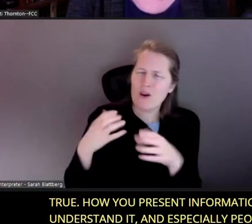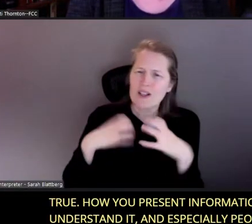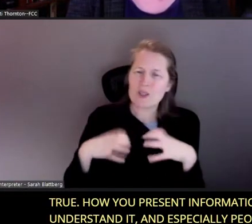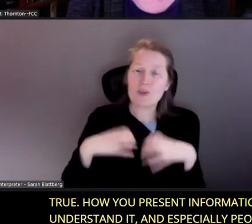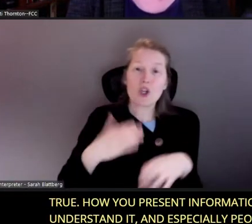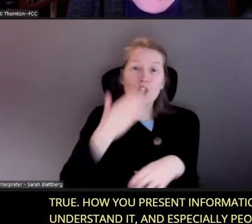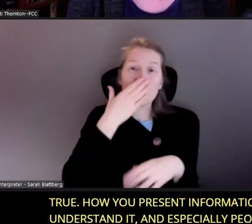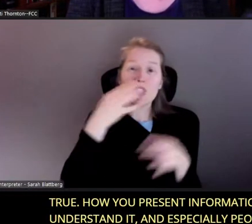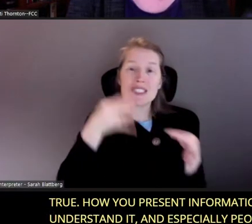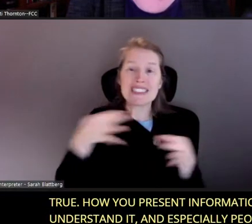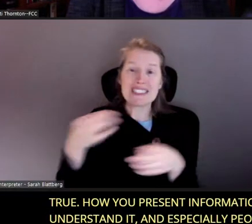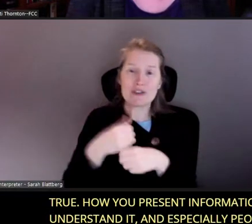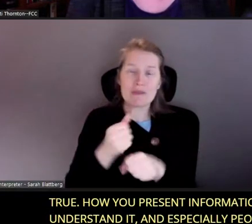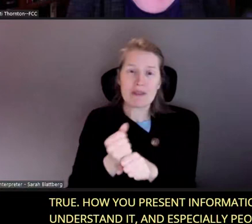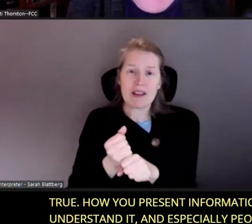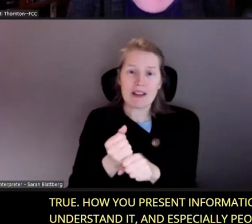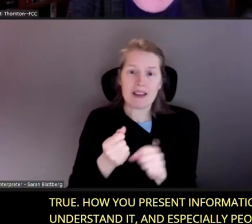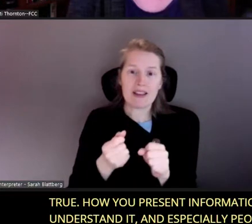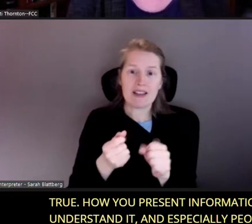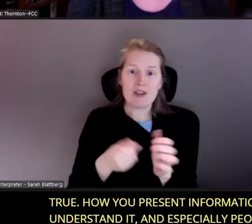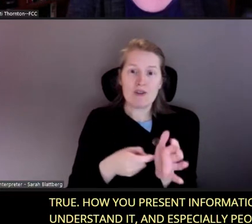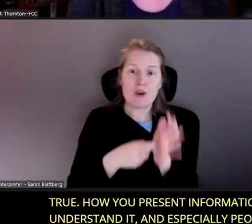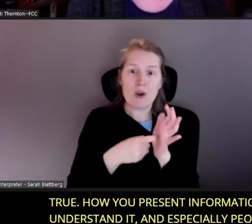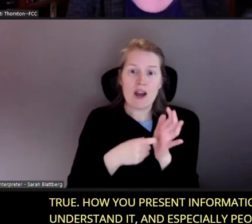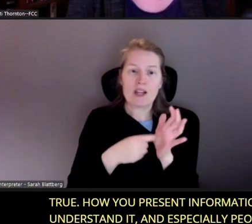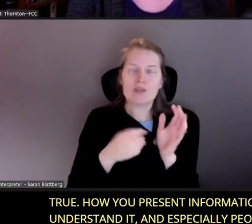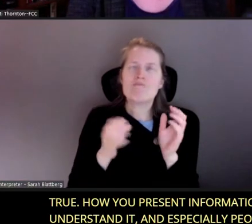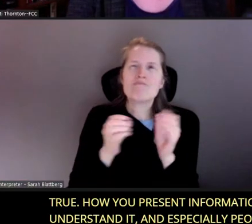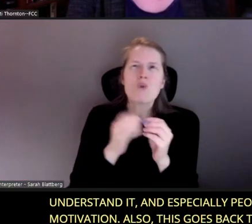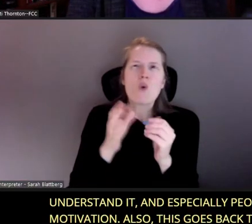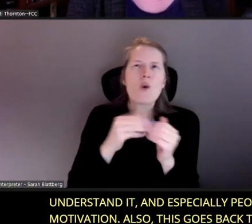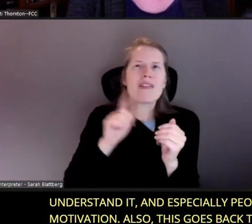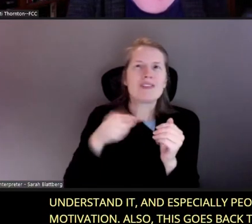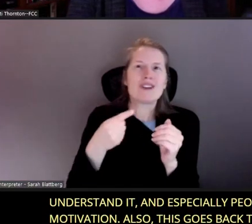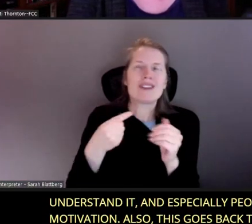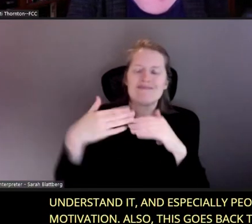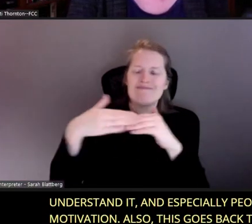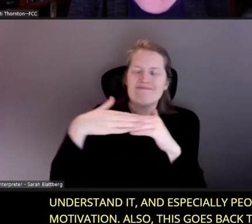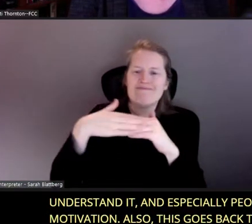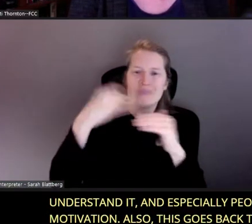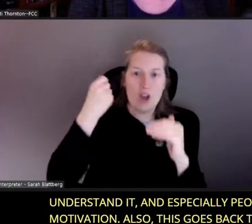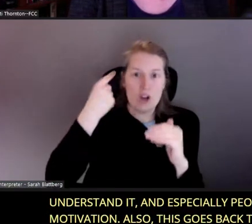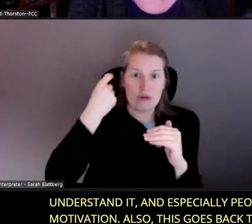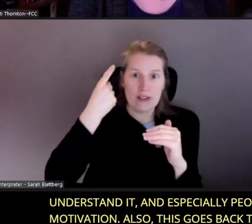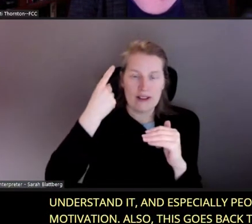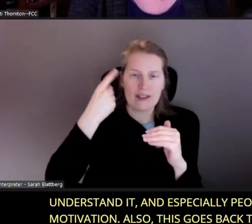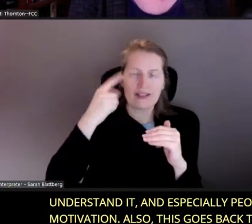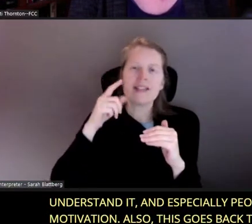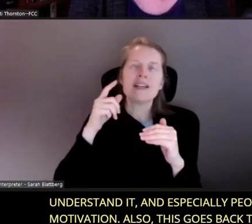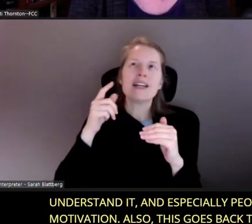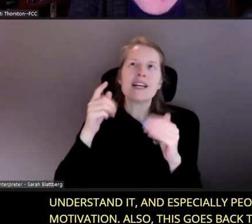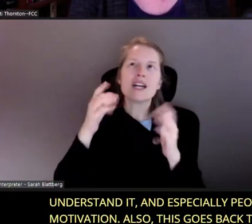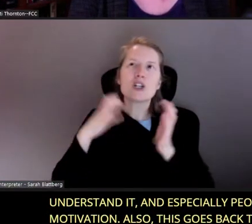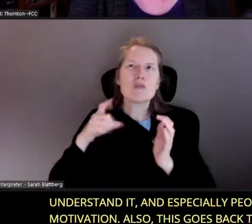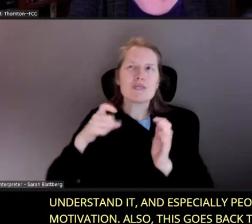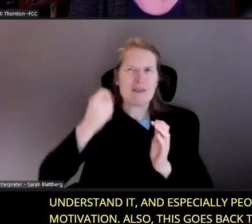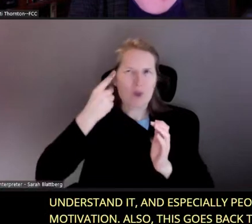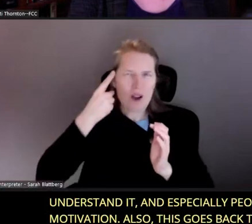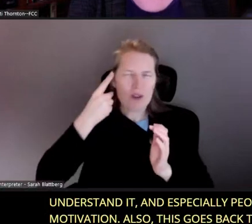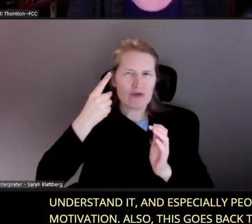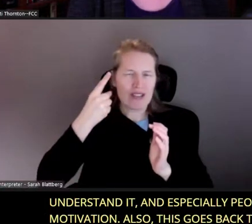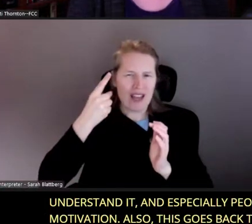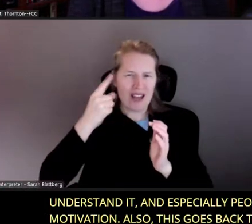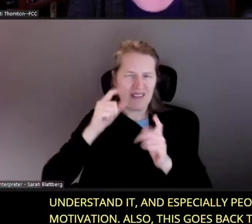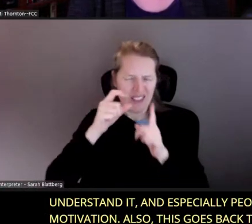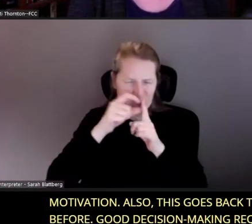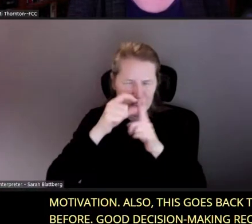decision-making requires more than just simple understanding of information, because consumers also have to understand the meaning of that broadband,